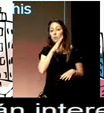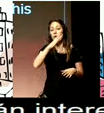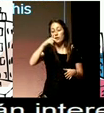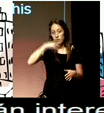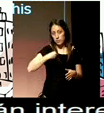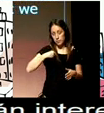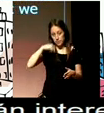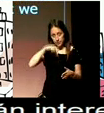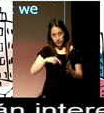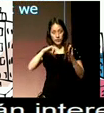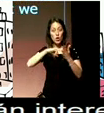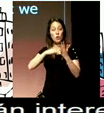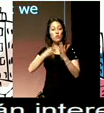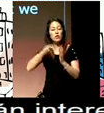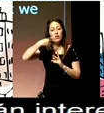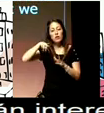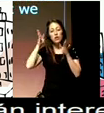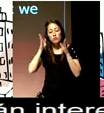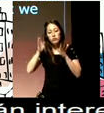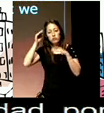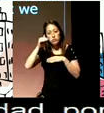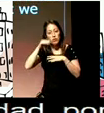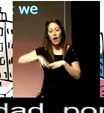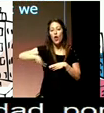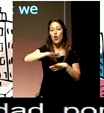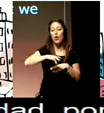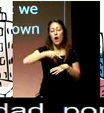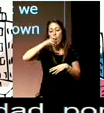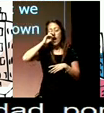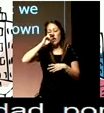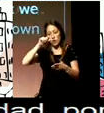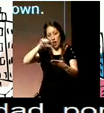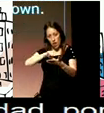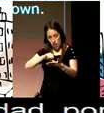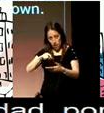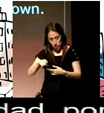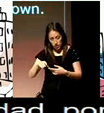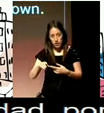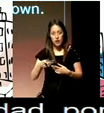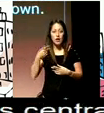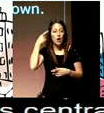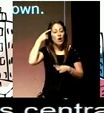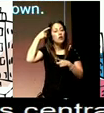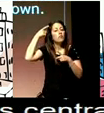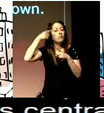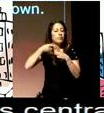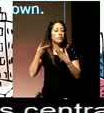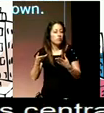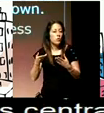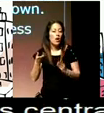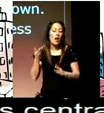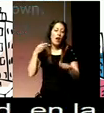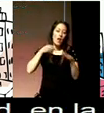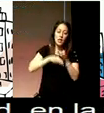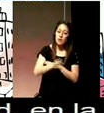old part of the town. We want to concentrate on improving the accessibility on the old part of the town